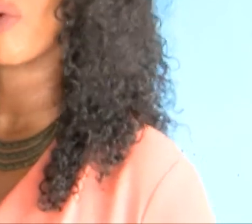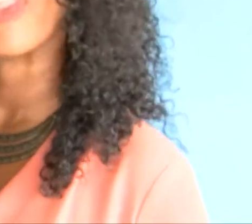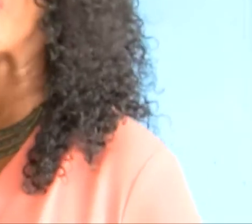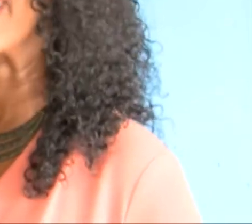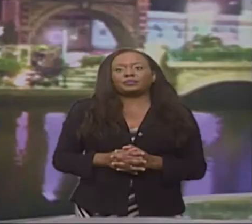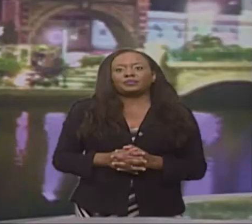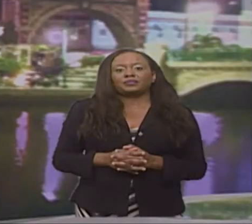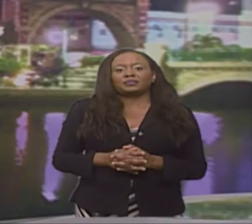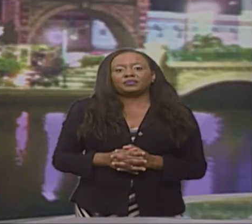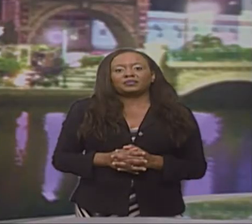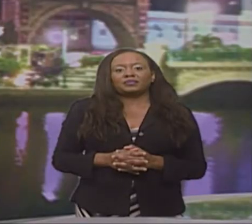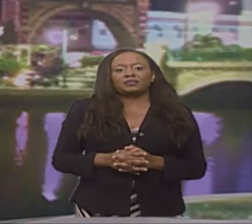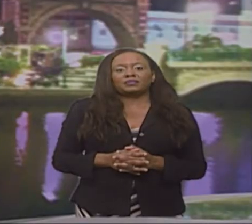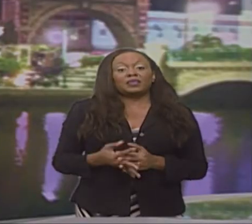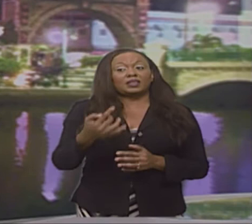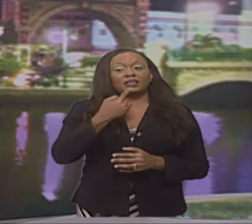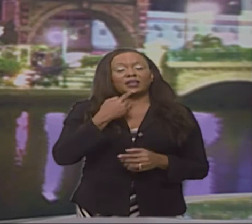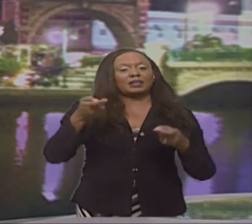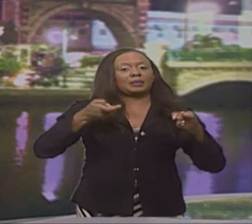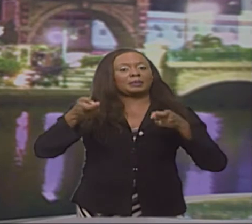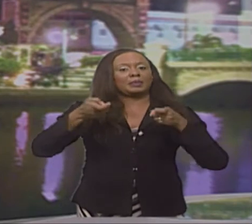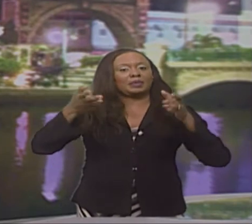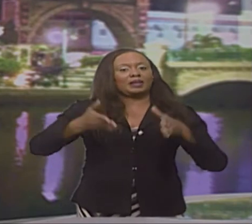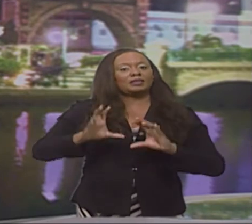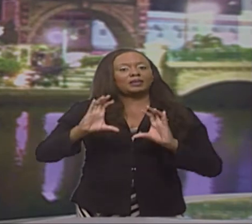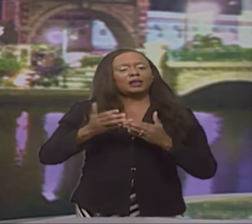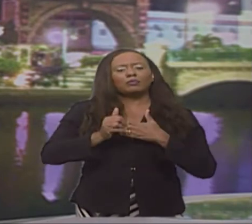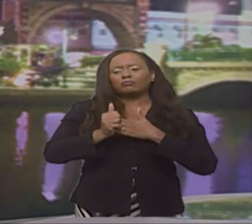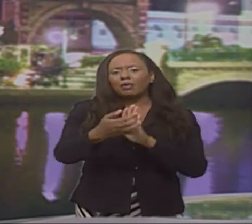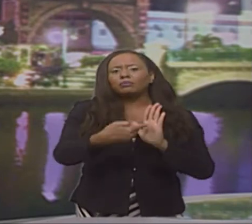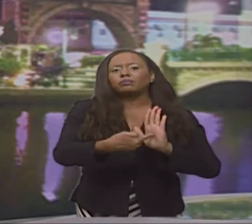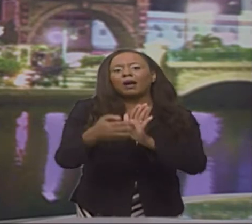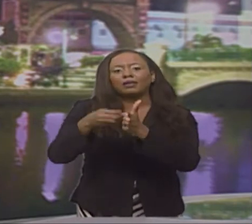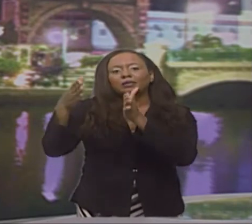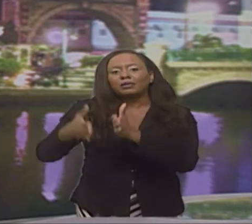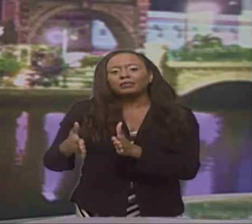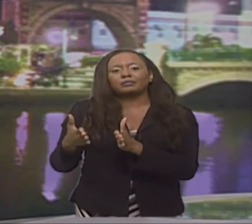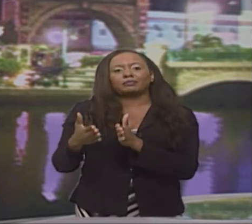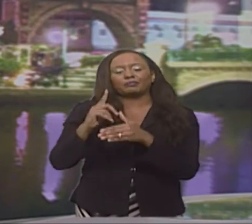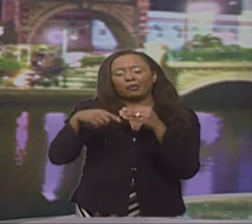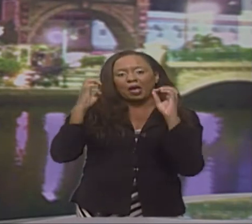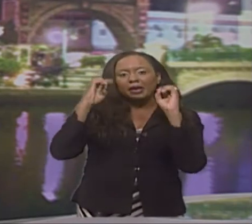here with them. And Ms. Davila says the masterclass will guide students through the education